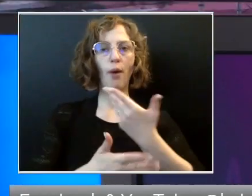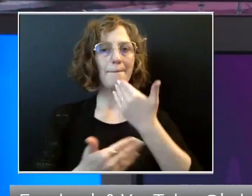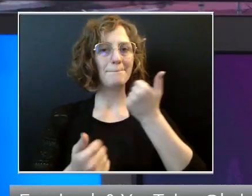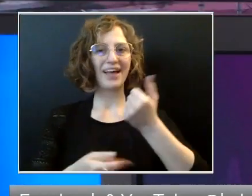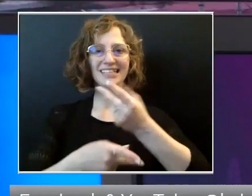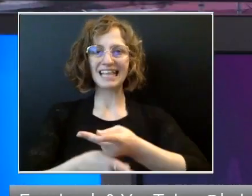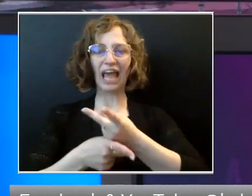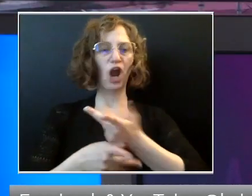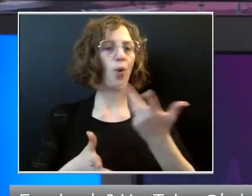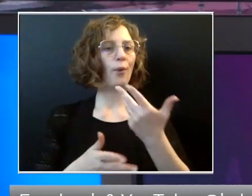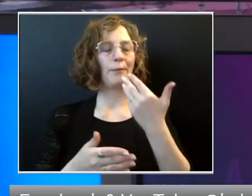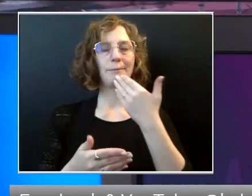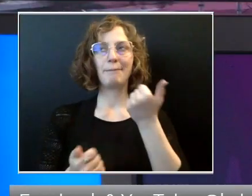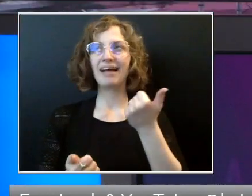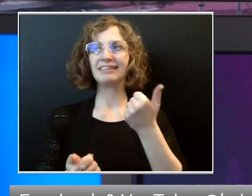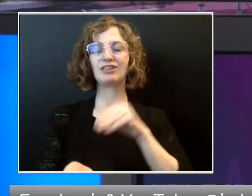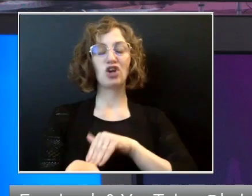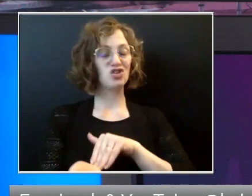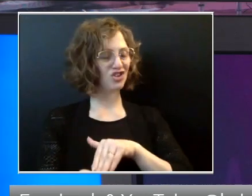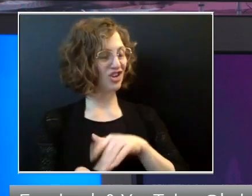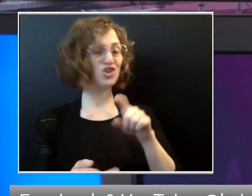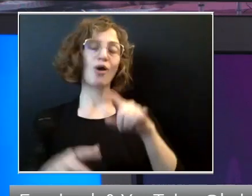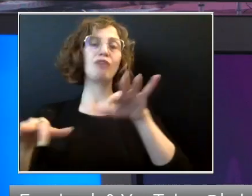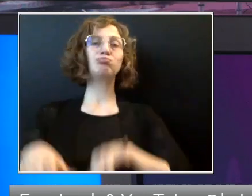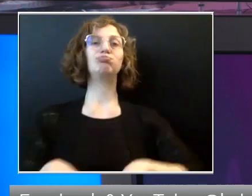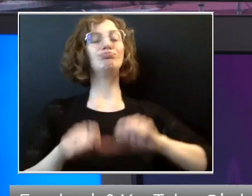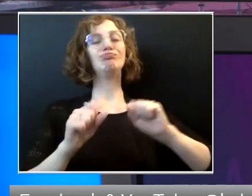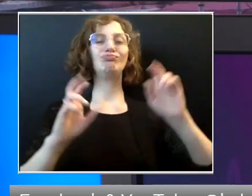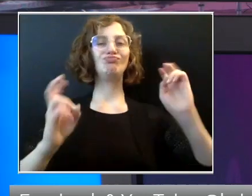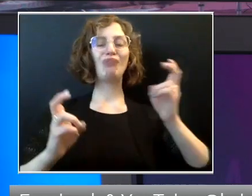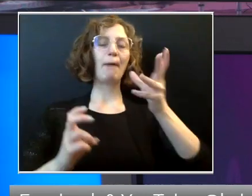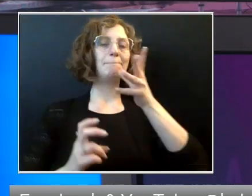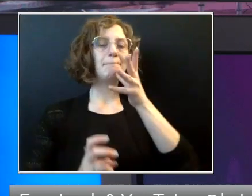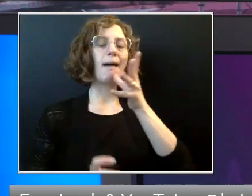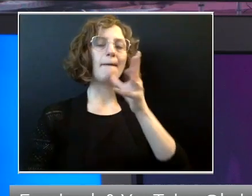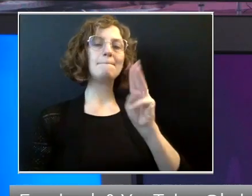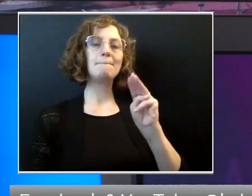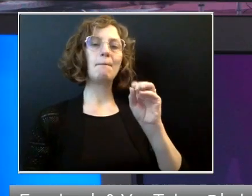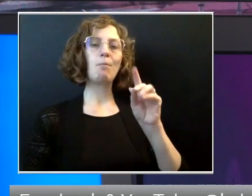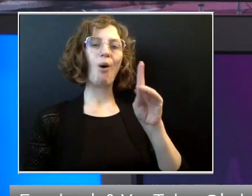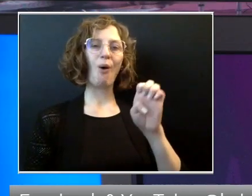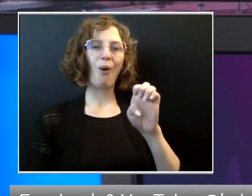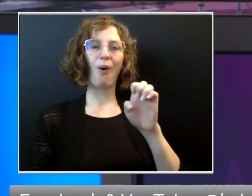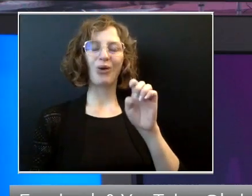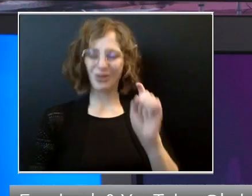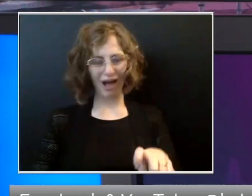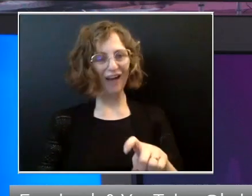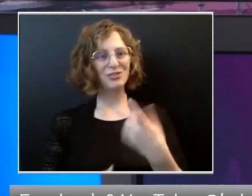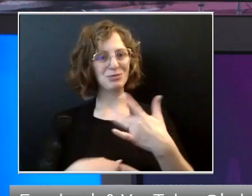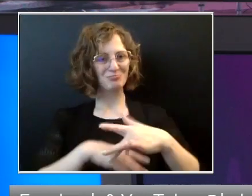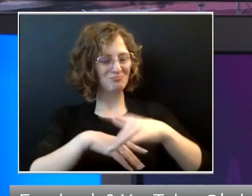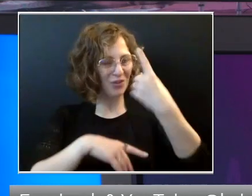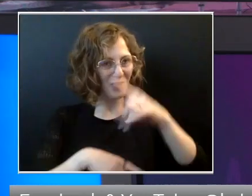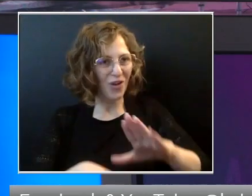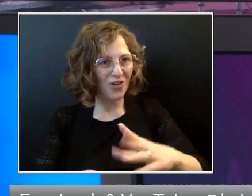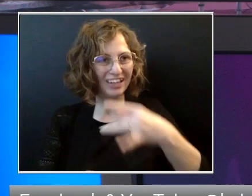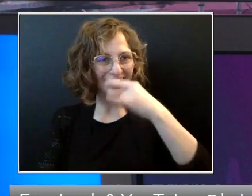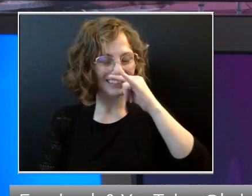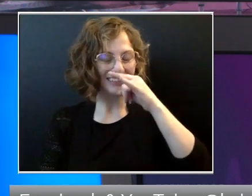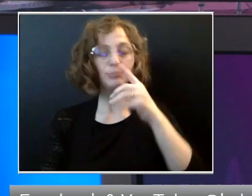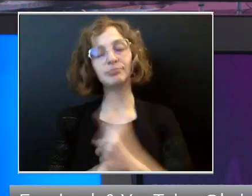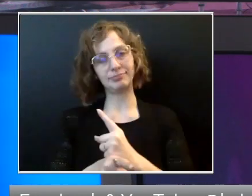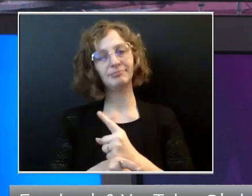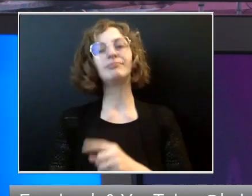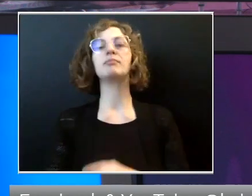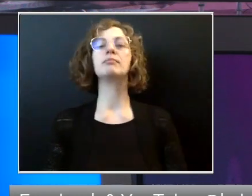You got to be around for the kids. So it's a lot to take on. Dr. Barenbaum, we heard a little bit in the video about